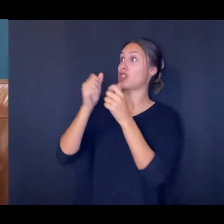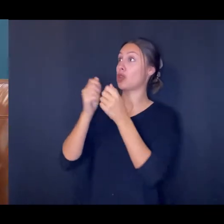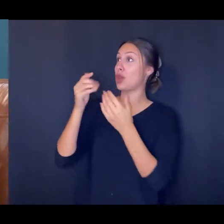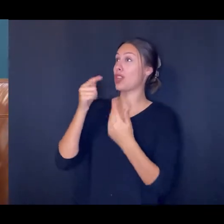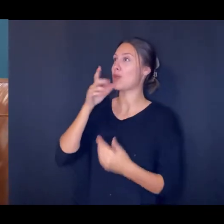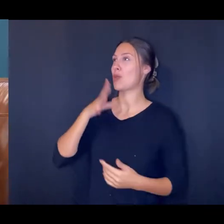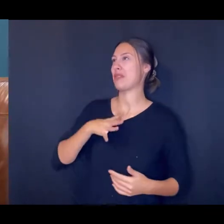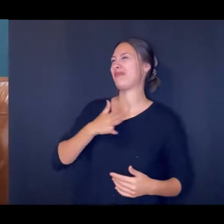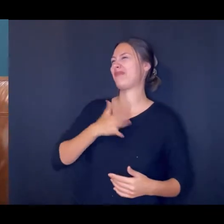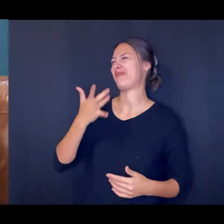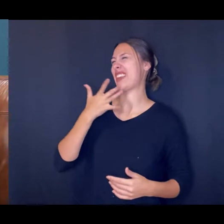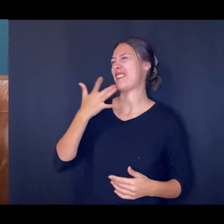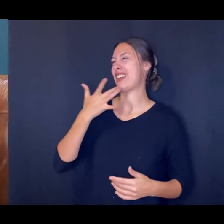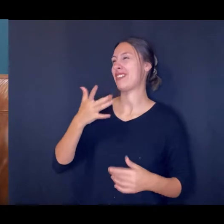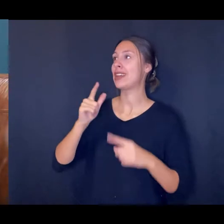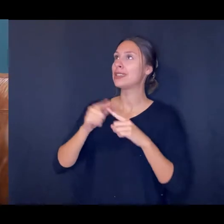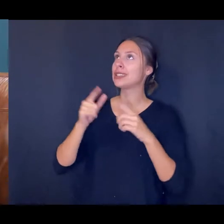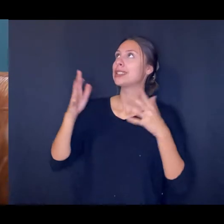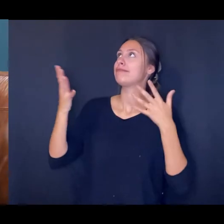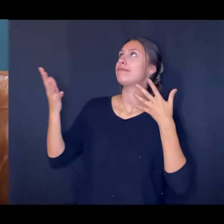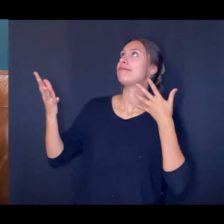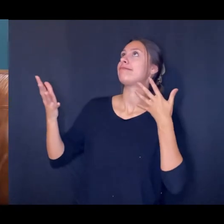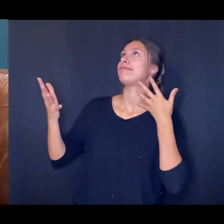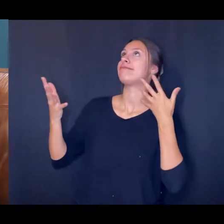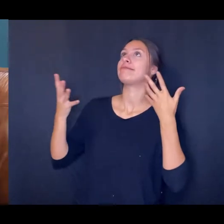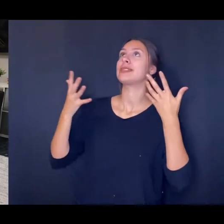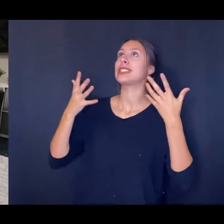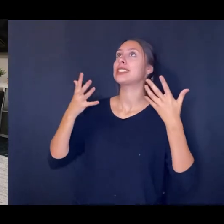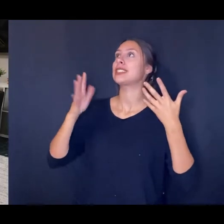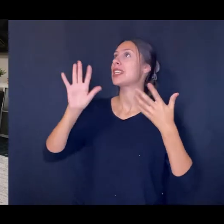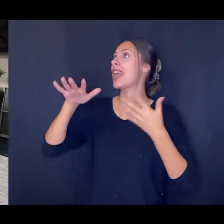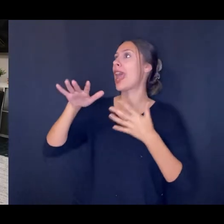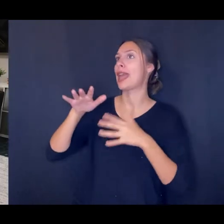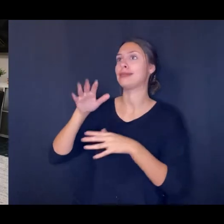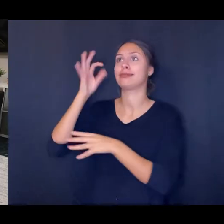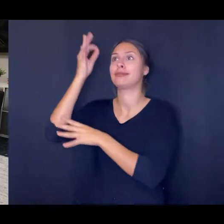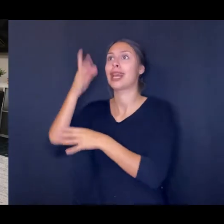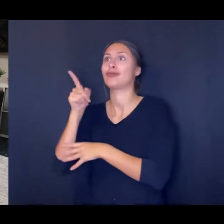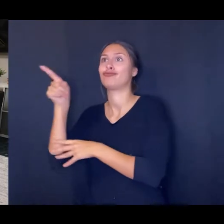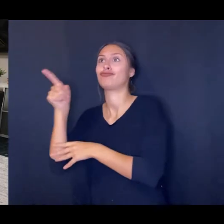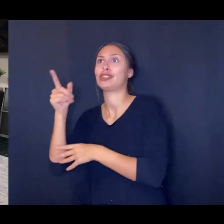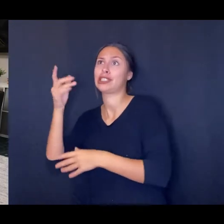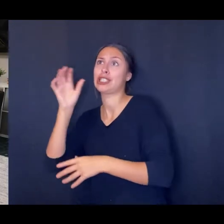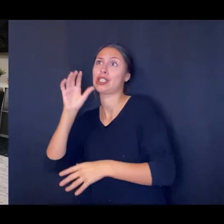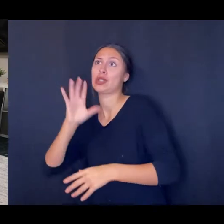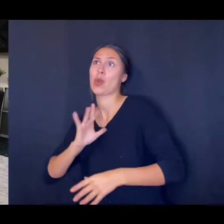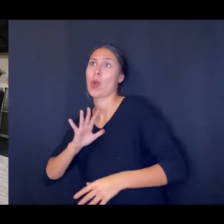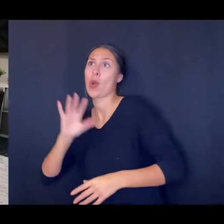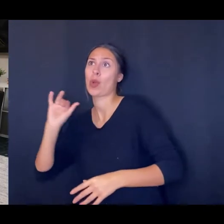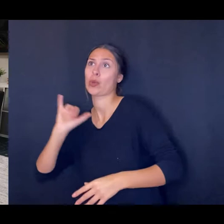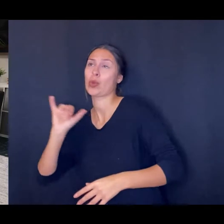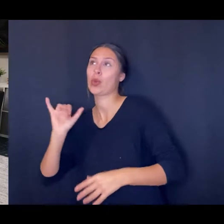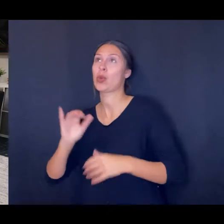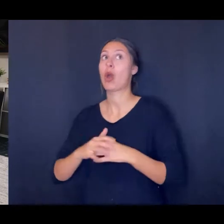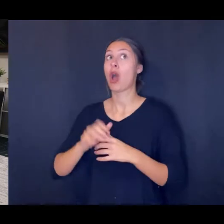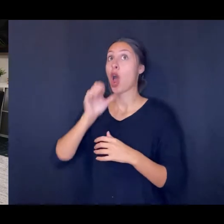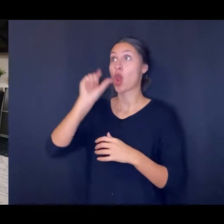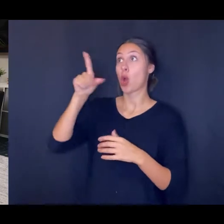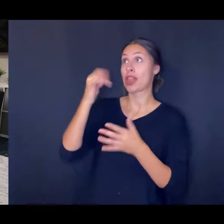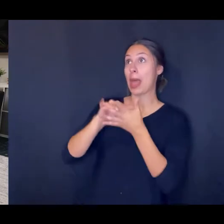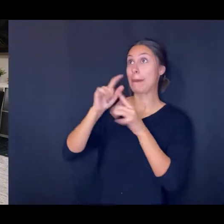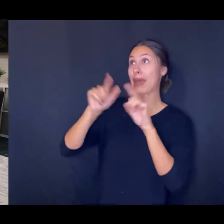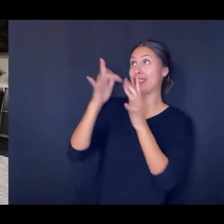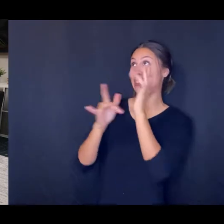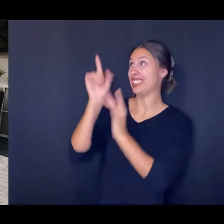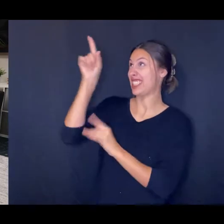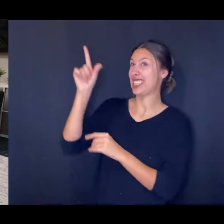my favorite. To just be able to say, hey, Pastor Esley is cool too, you know? Yeah. And then not only that, but Jesus is cool too. Yeah,